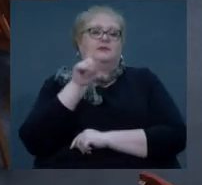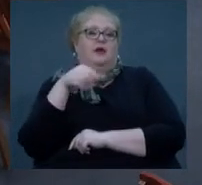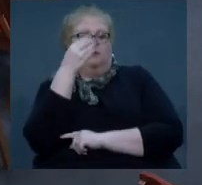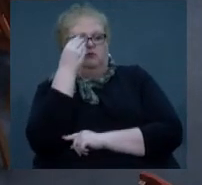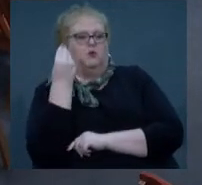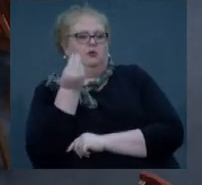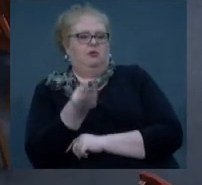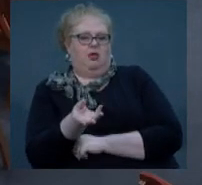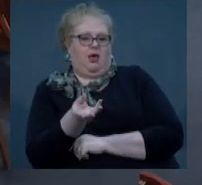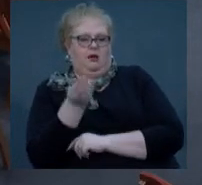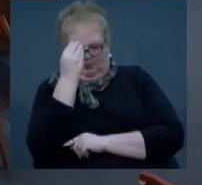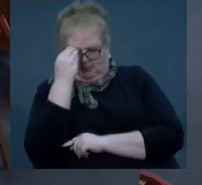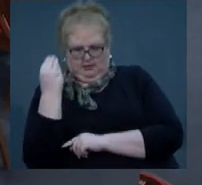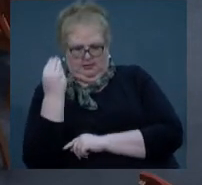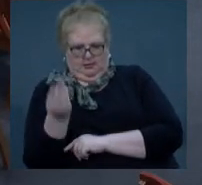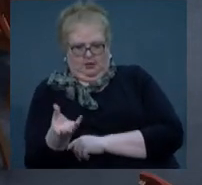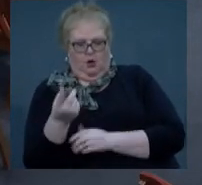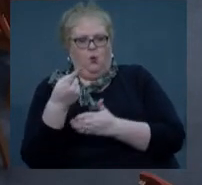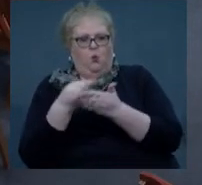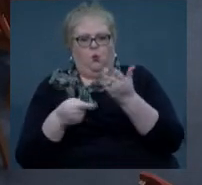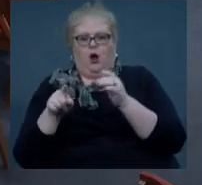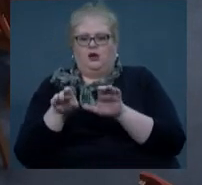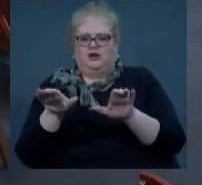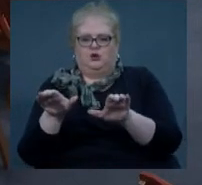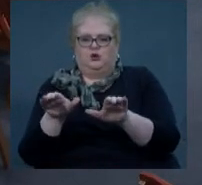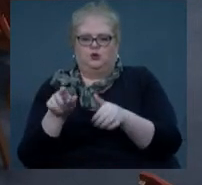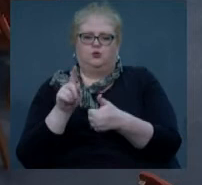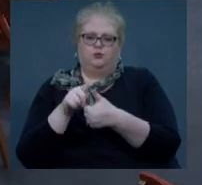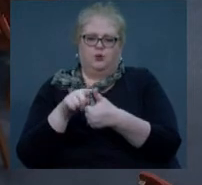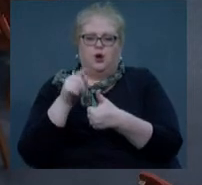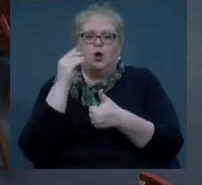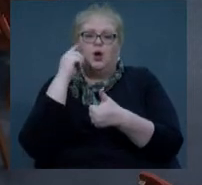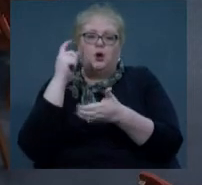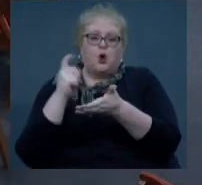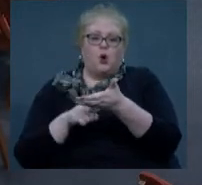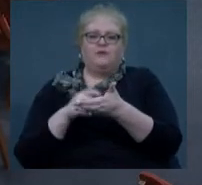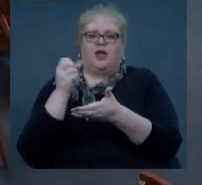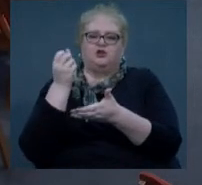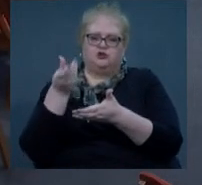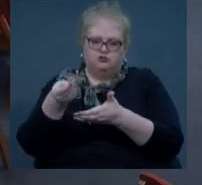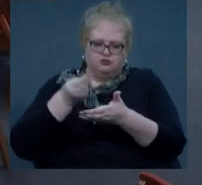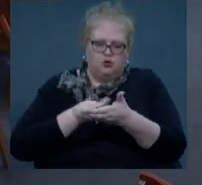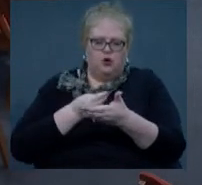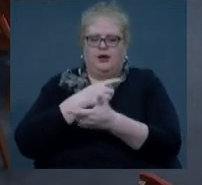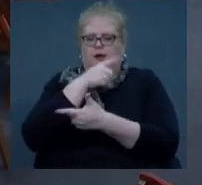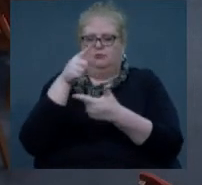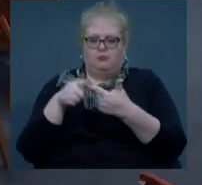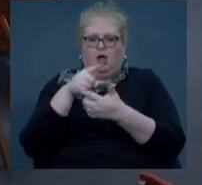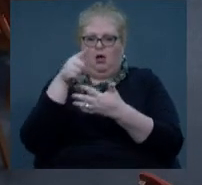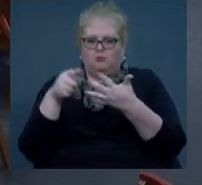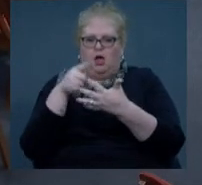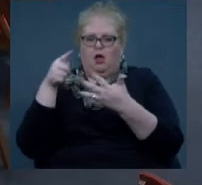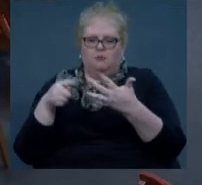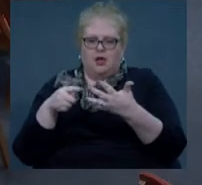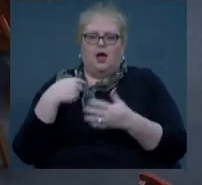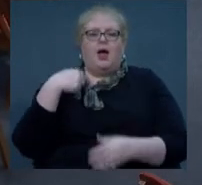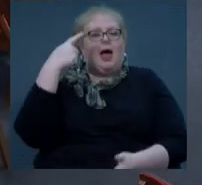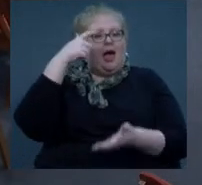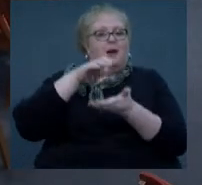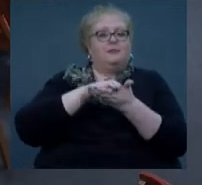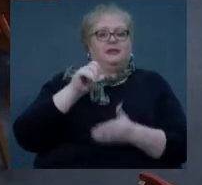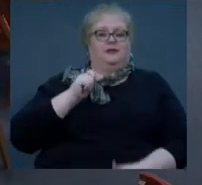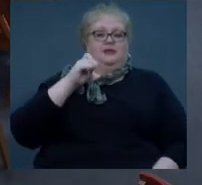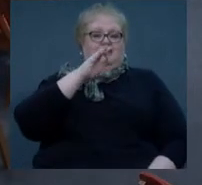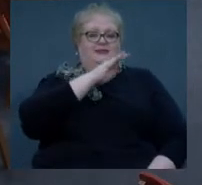to do, be it turn in their notifications. I think the staff will do just fine getting all